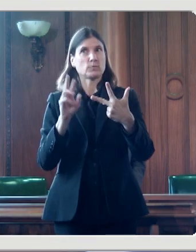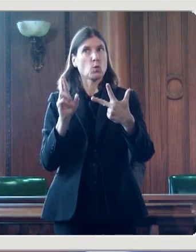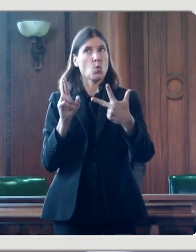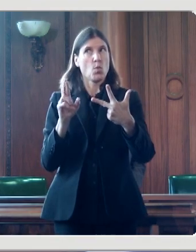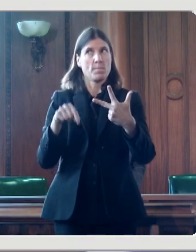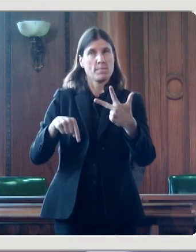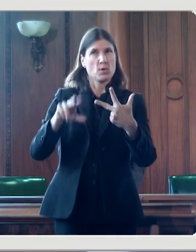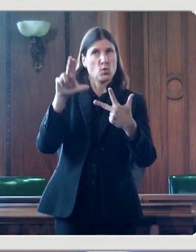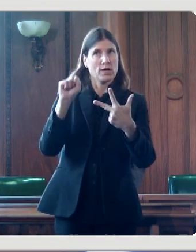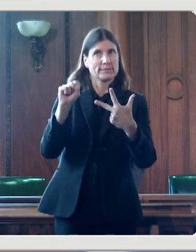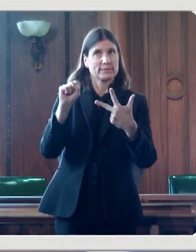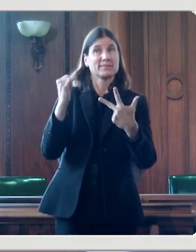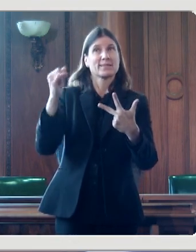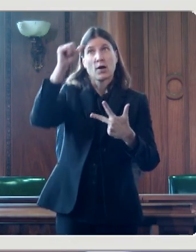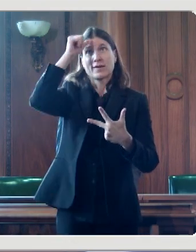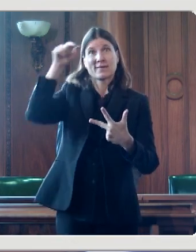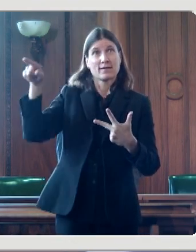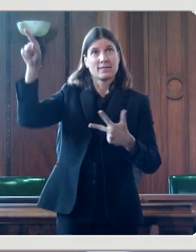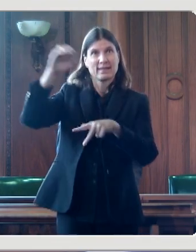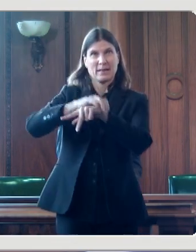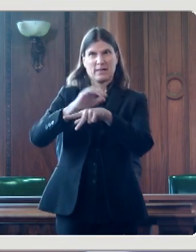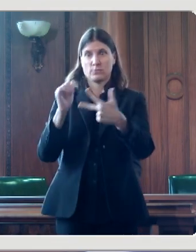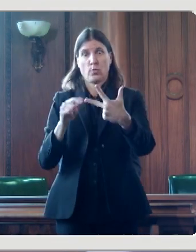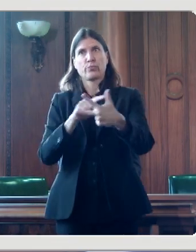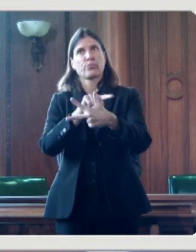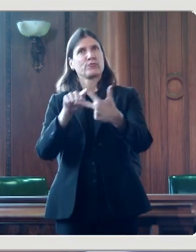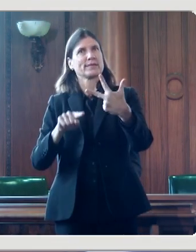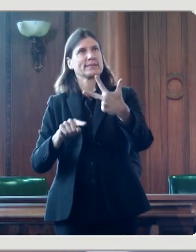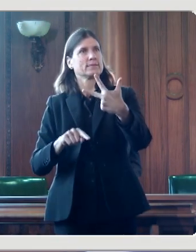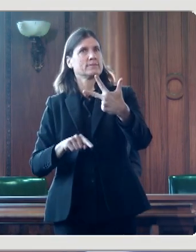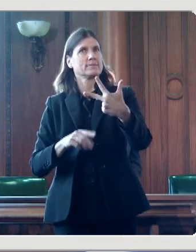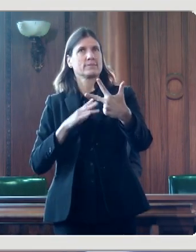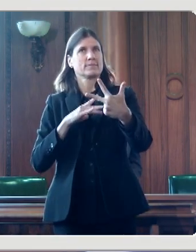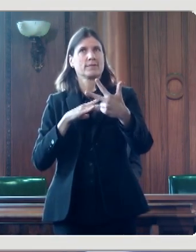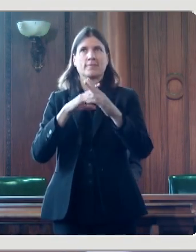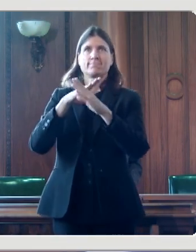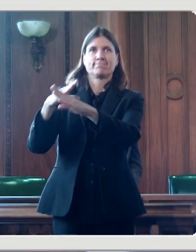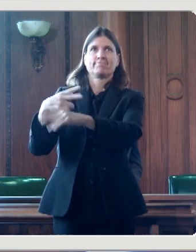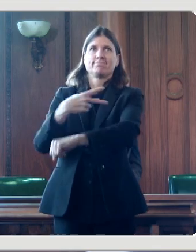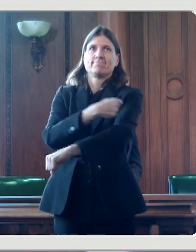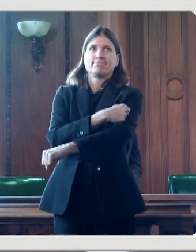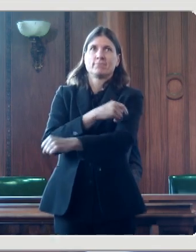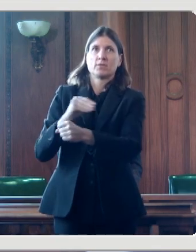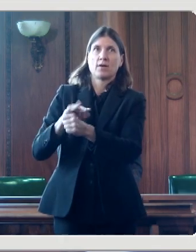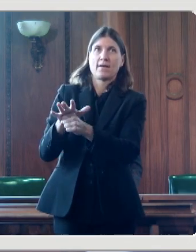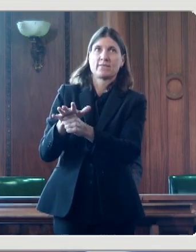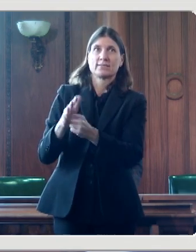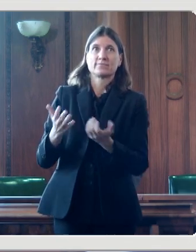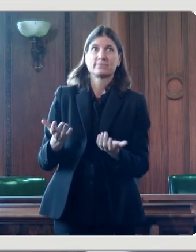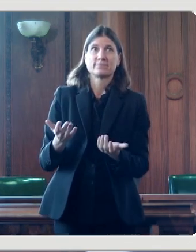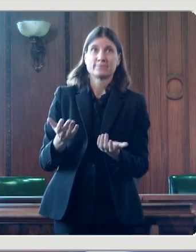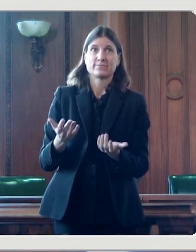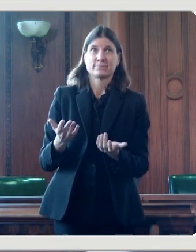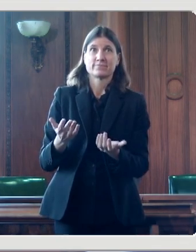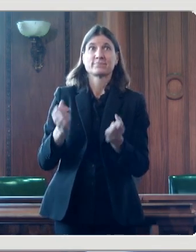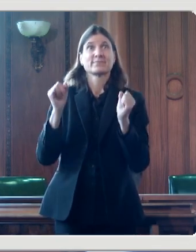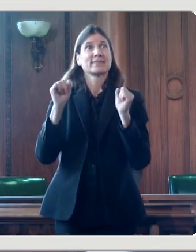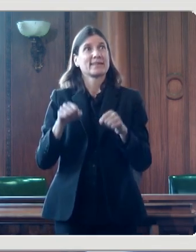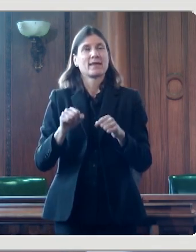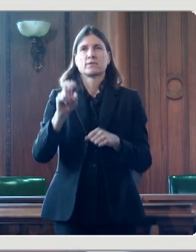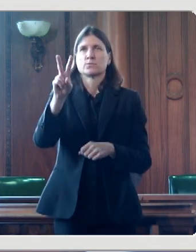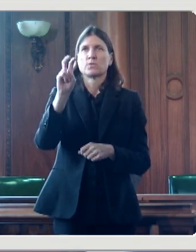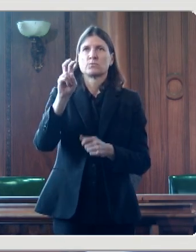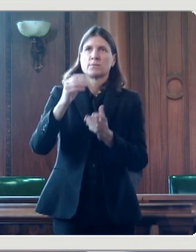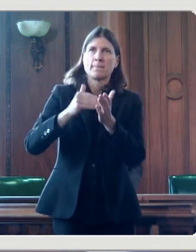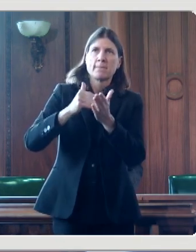hundreds of millions of people across the country, but we must also do it right. We must ensure that